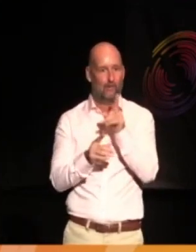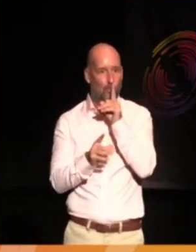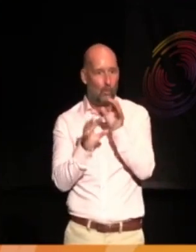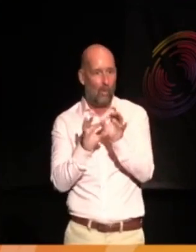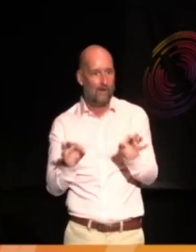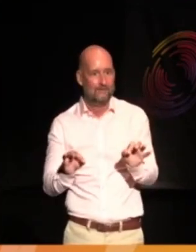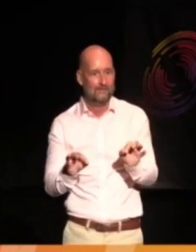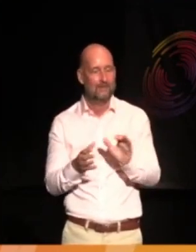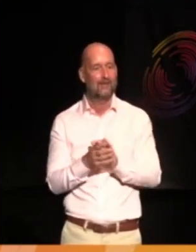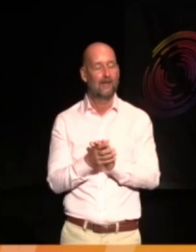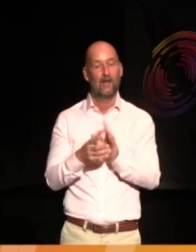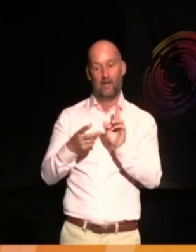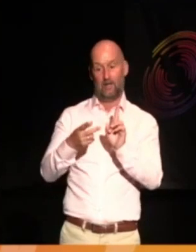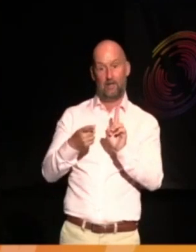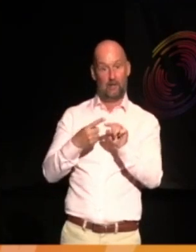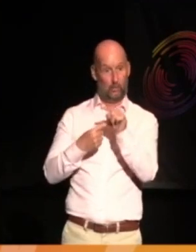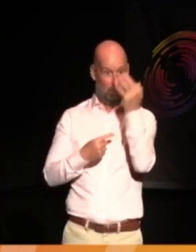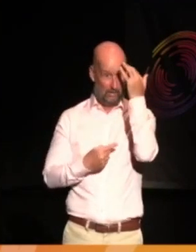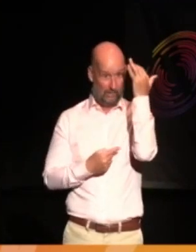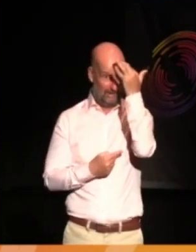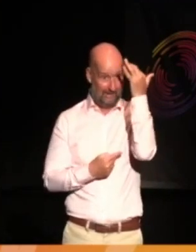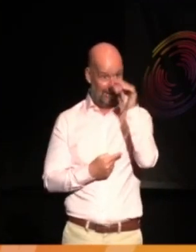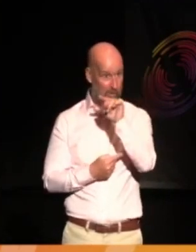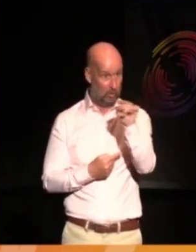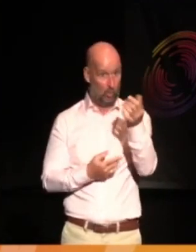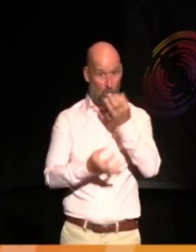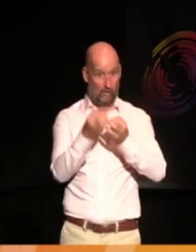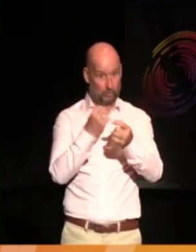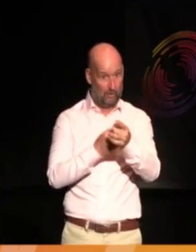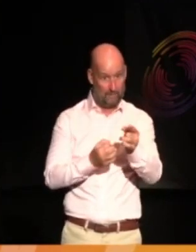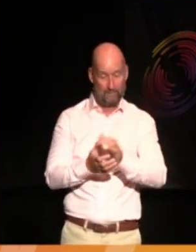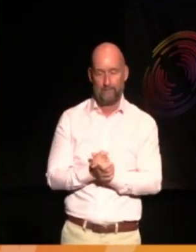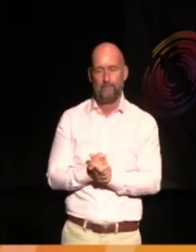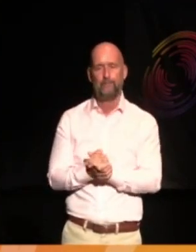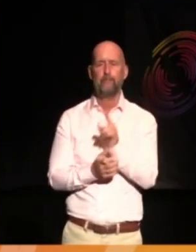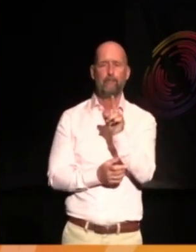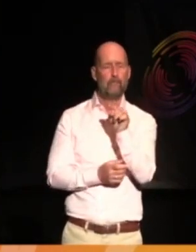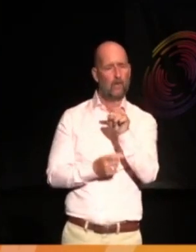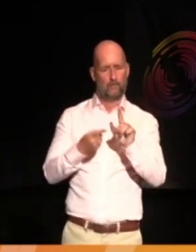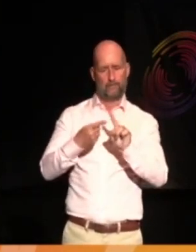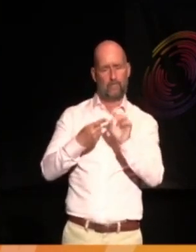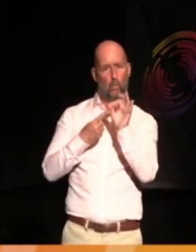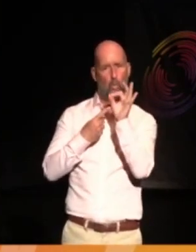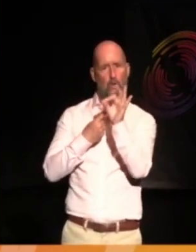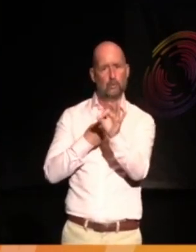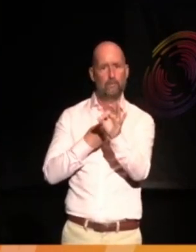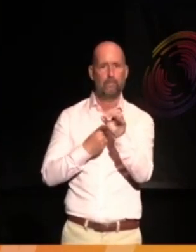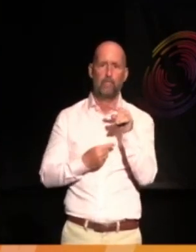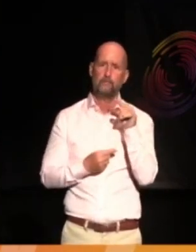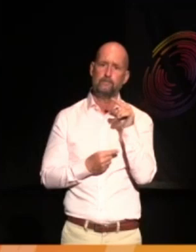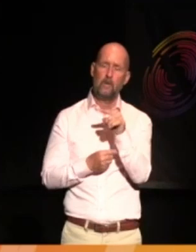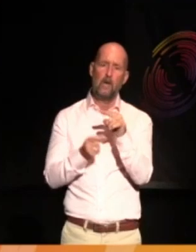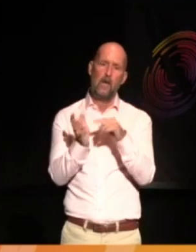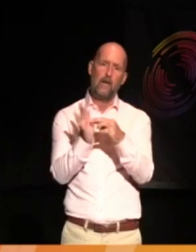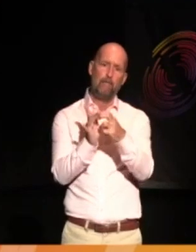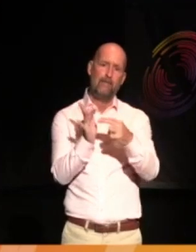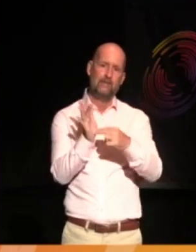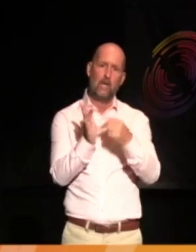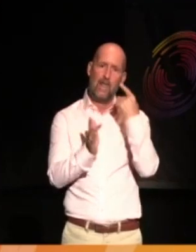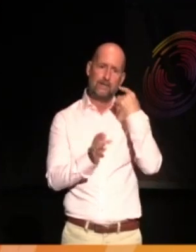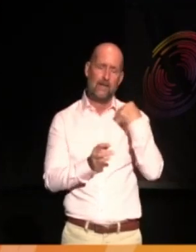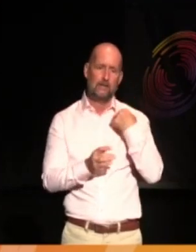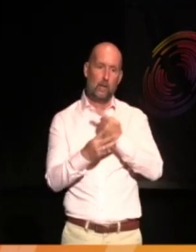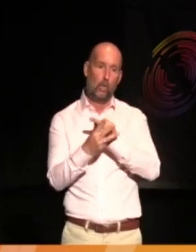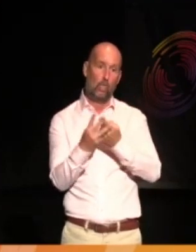know. So while you're thinking yours up, and it was really to do with what I said earlier about watching Linton last night. You know, he read